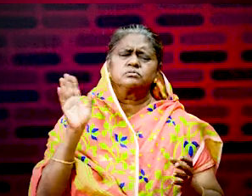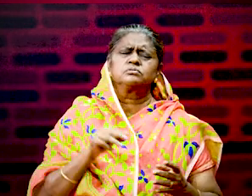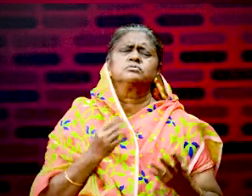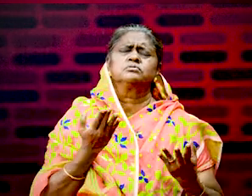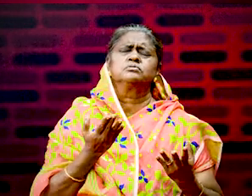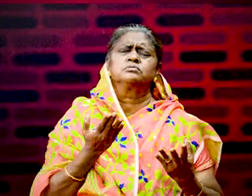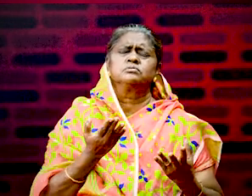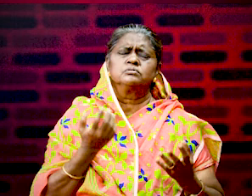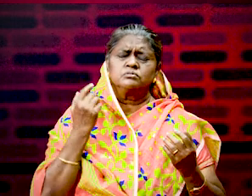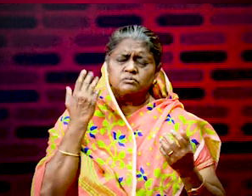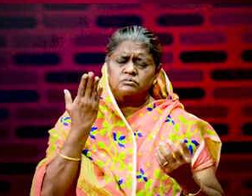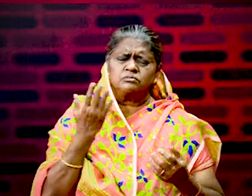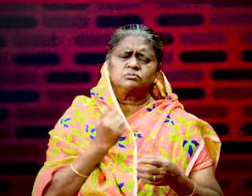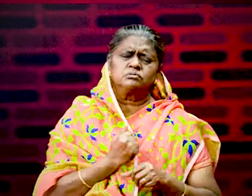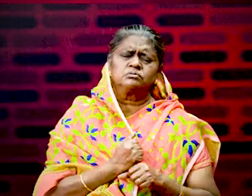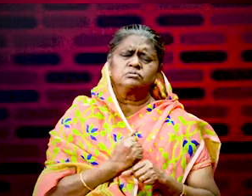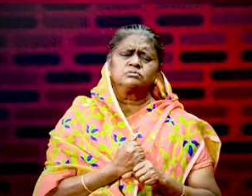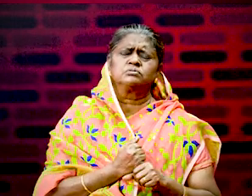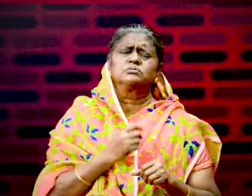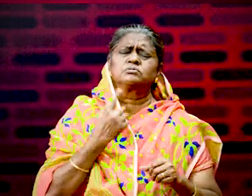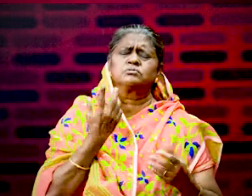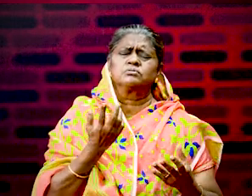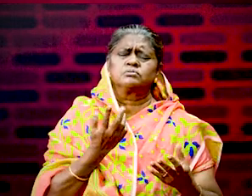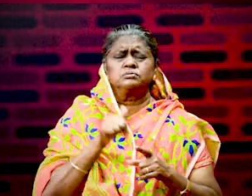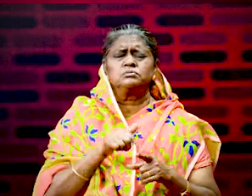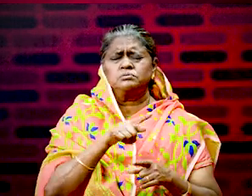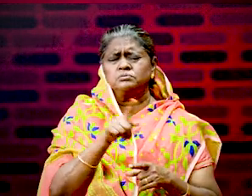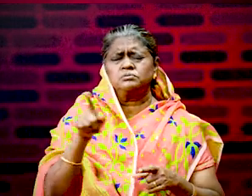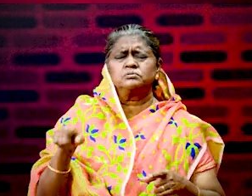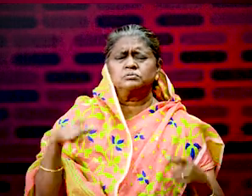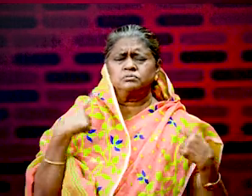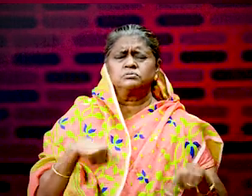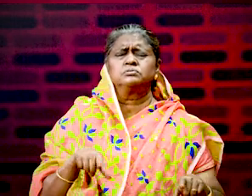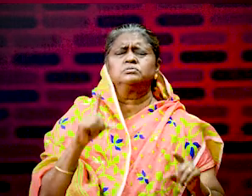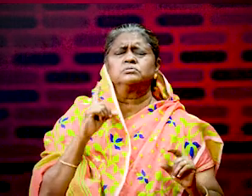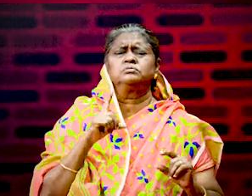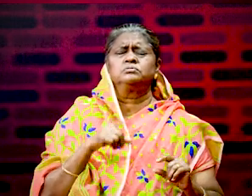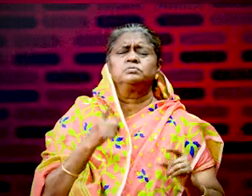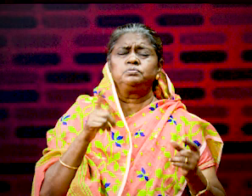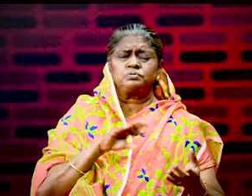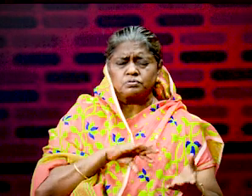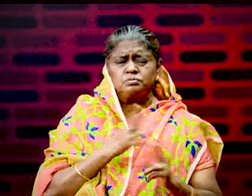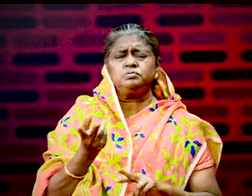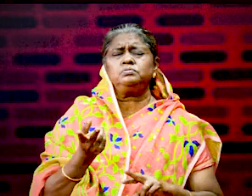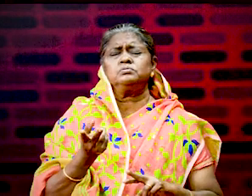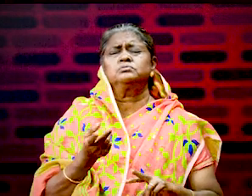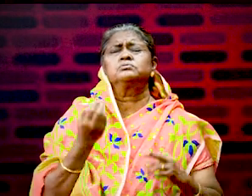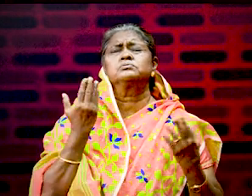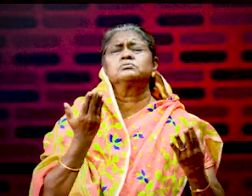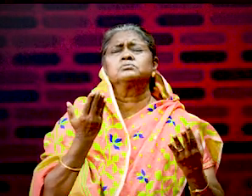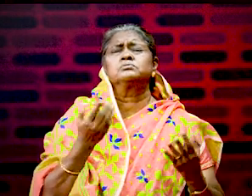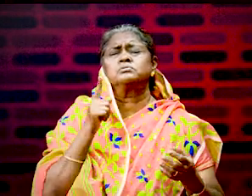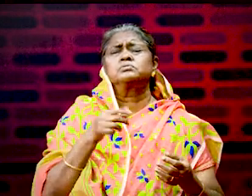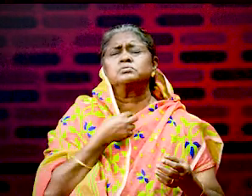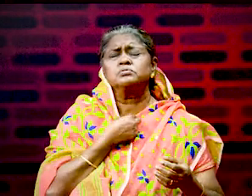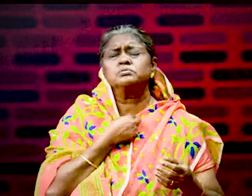God. Lord Jesus, show your zeal to your children, O God, and do a miracle in their lives, O God. Lord Jesus, you